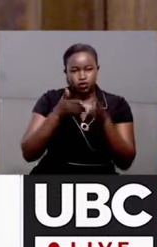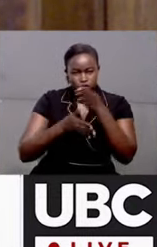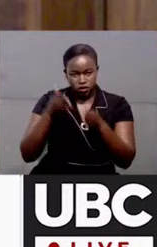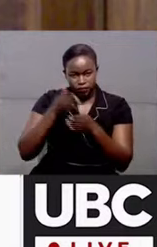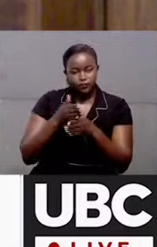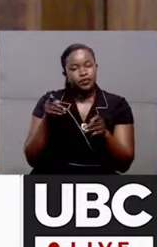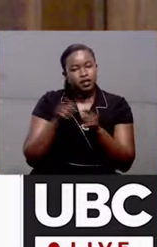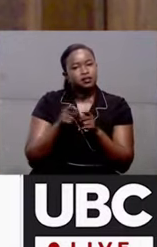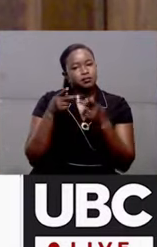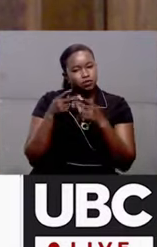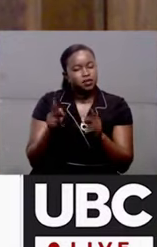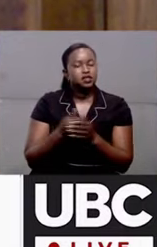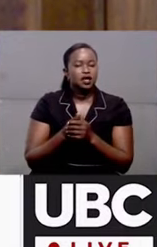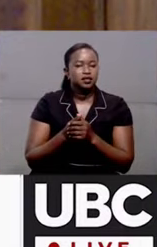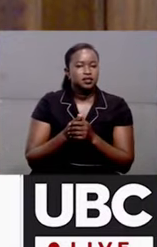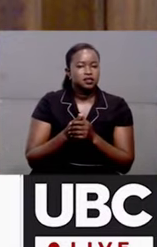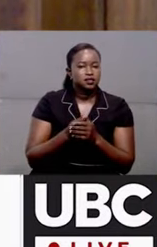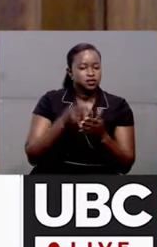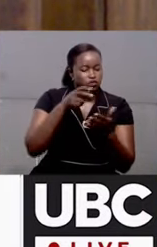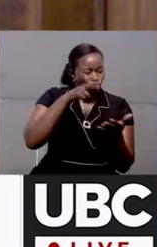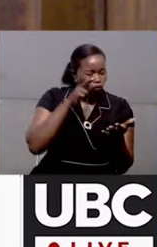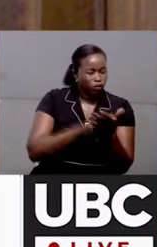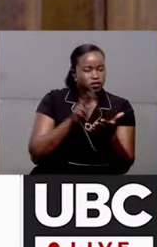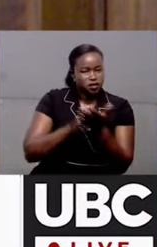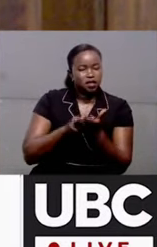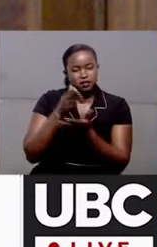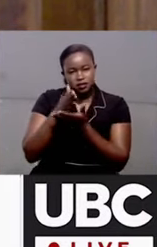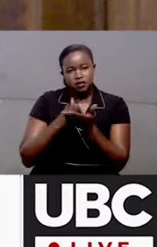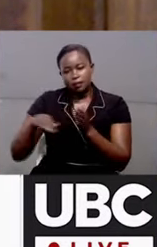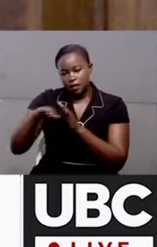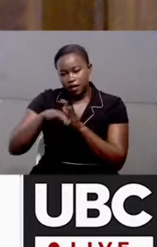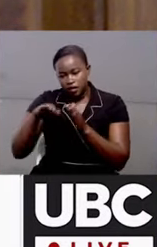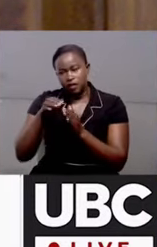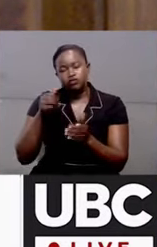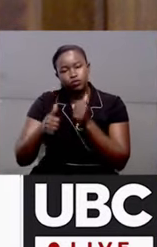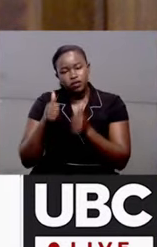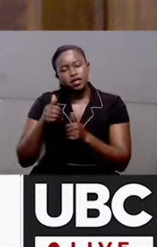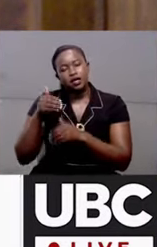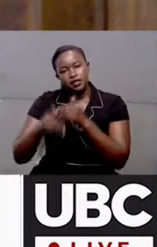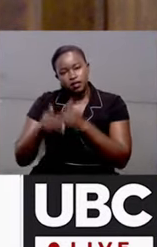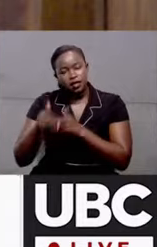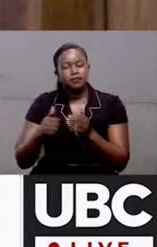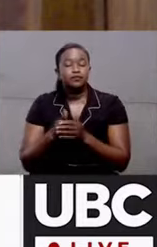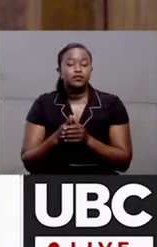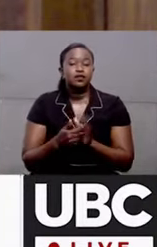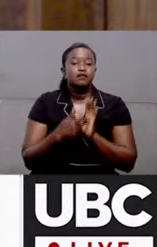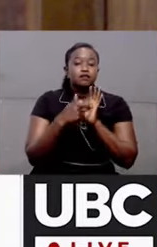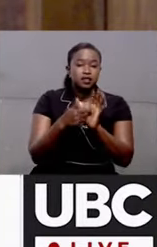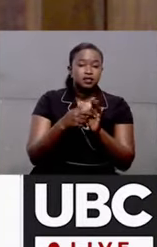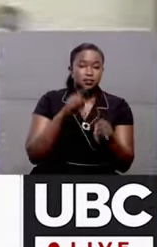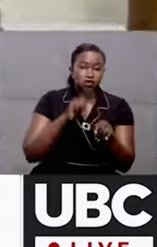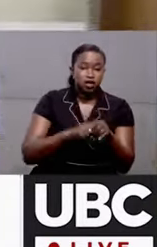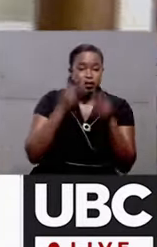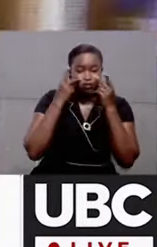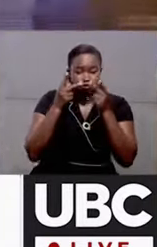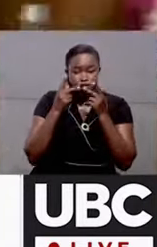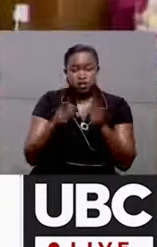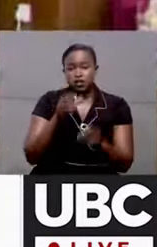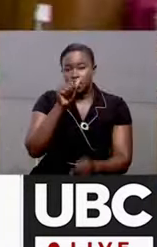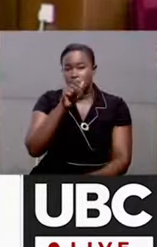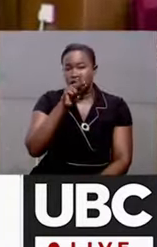begin to consider some of the areas that are near, for example, when you look at Akibwa in